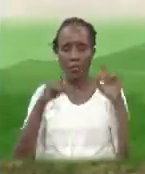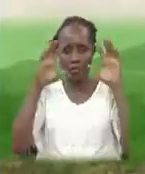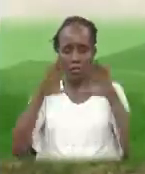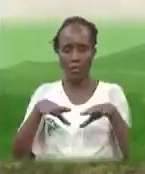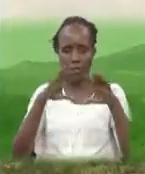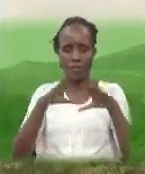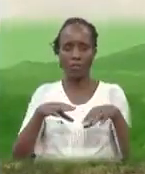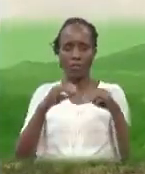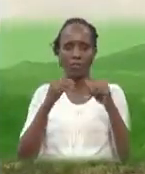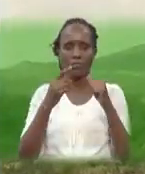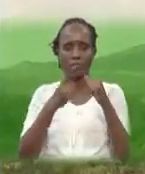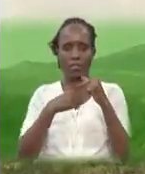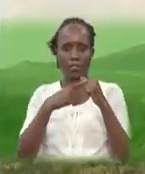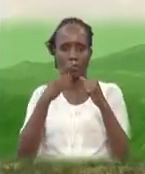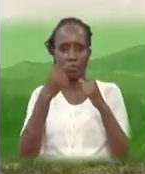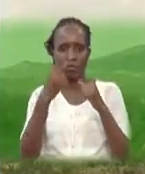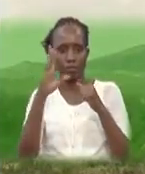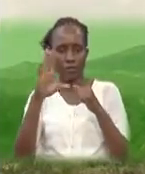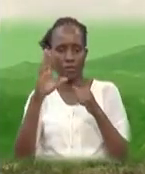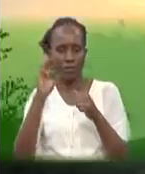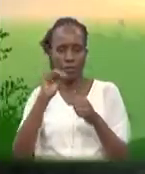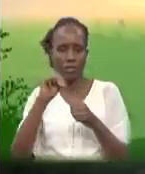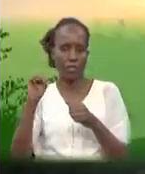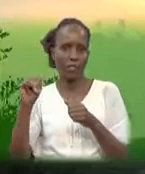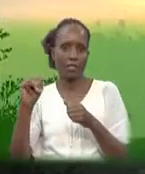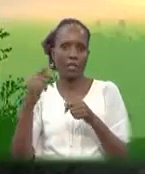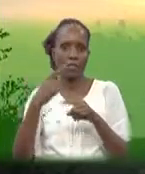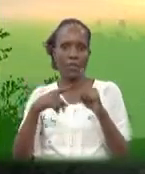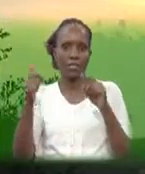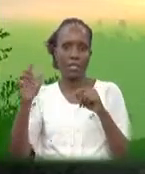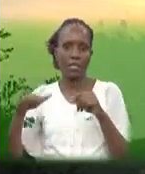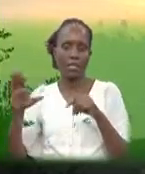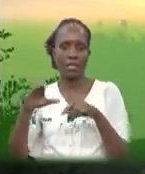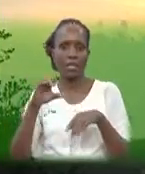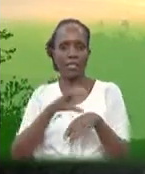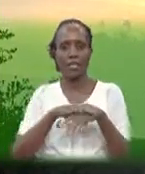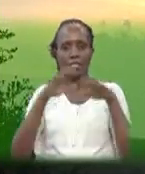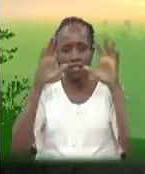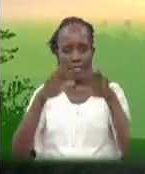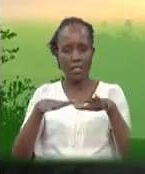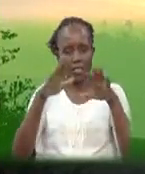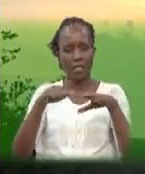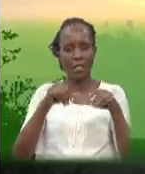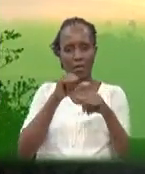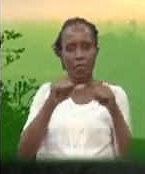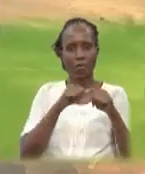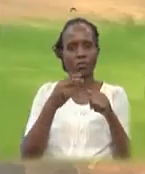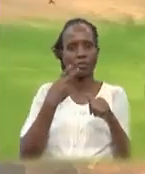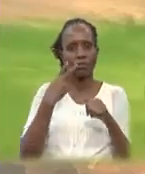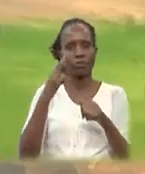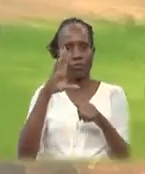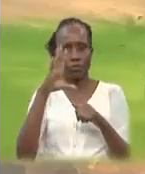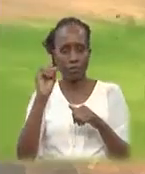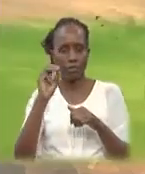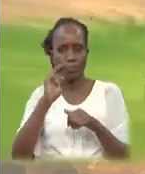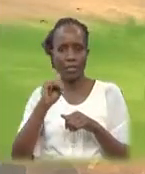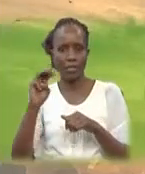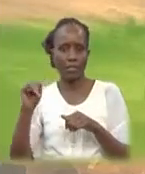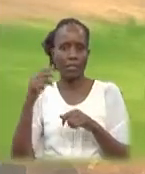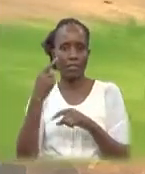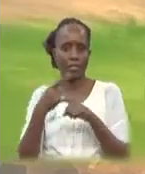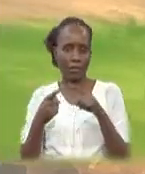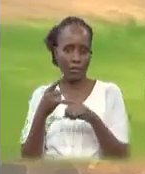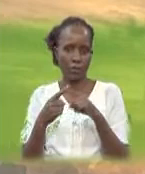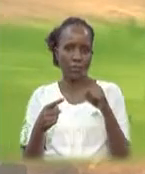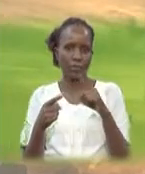of 625 milliliters. The rest of the area receives approximately 250 milliliters